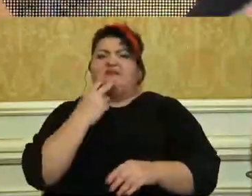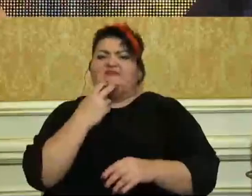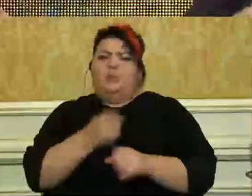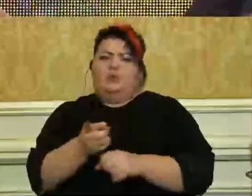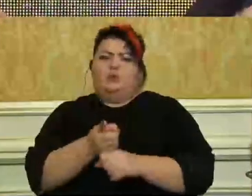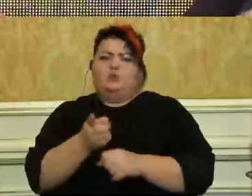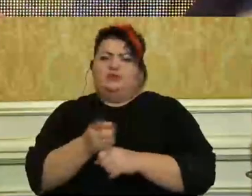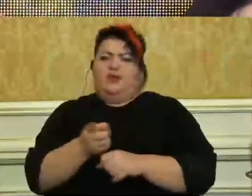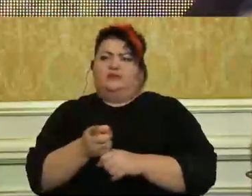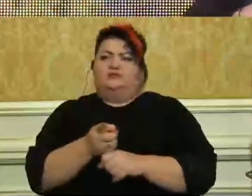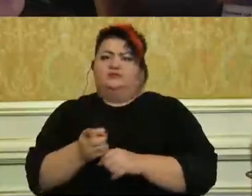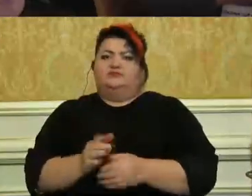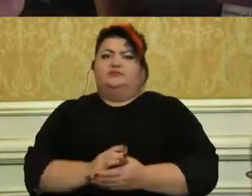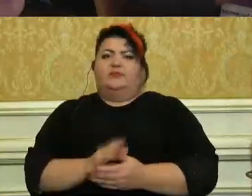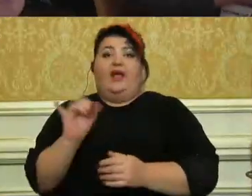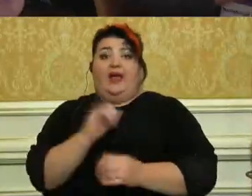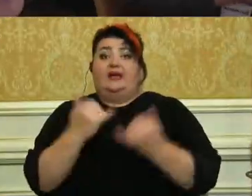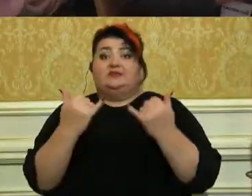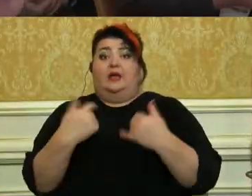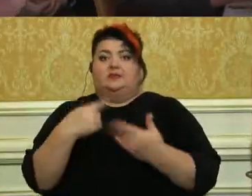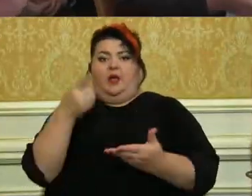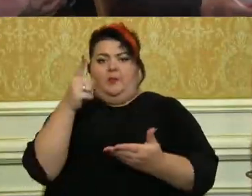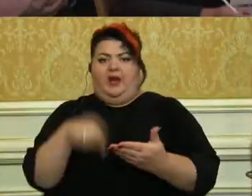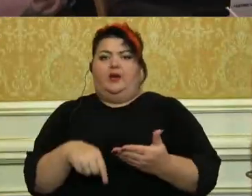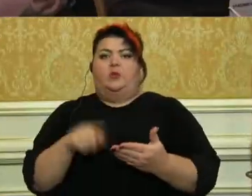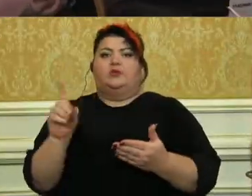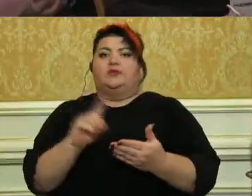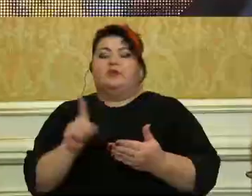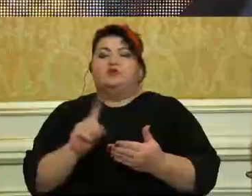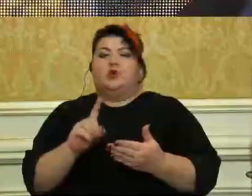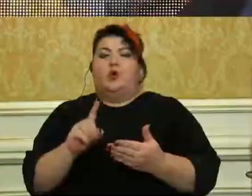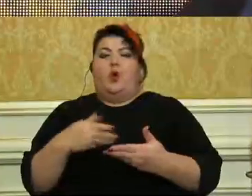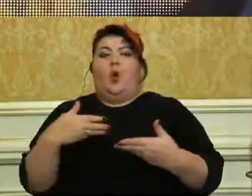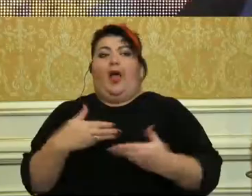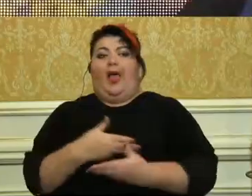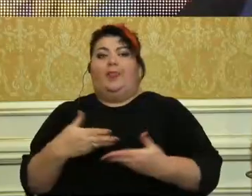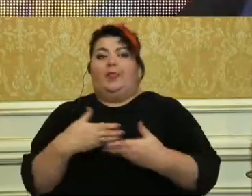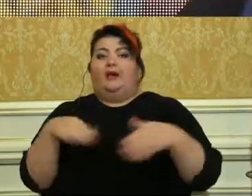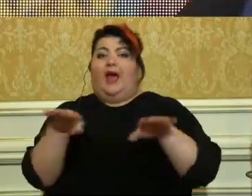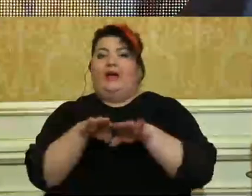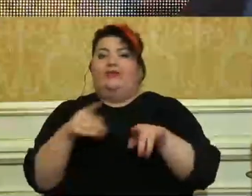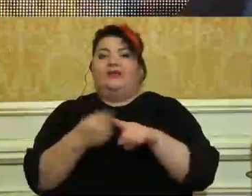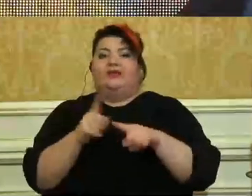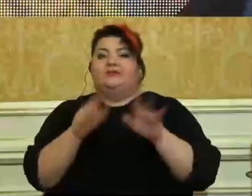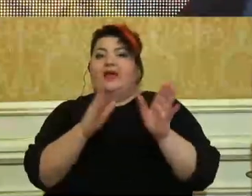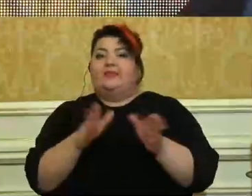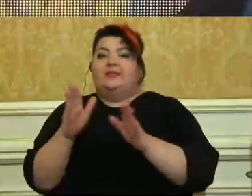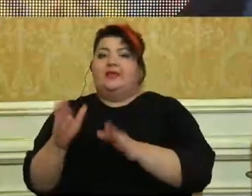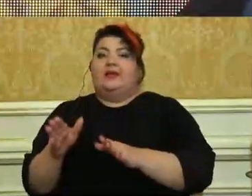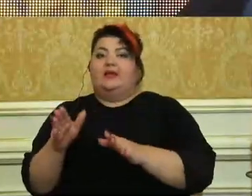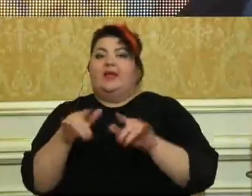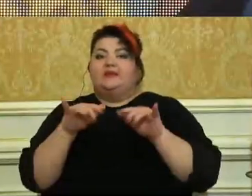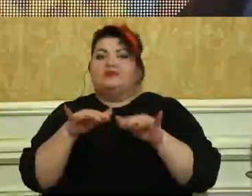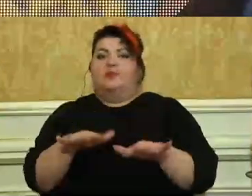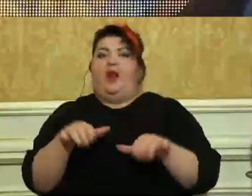I am now convinced that gender equality is not only a matter of rights. It is a matter of rights, but